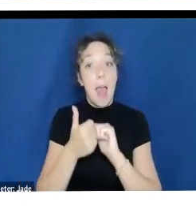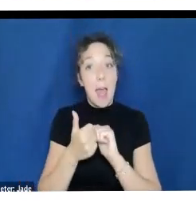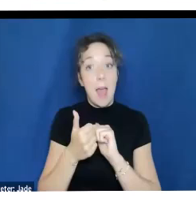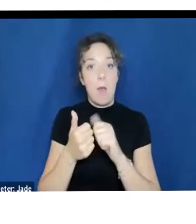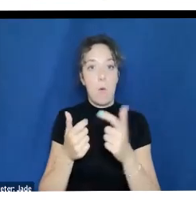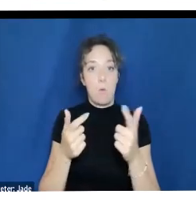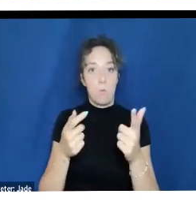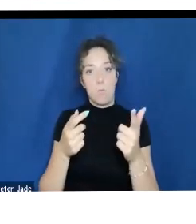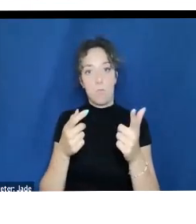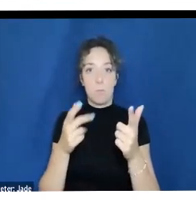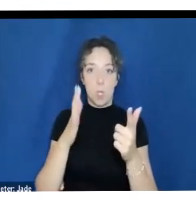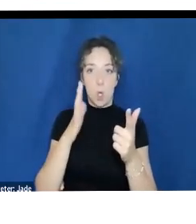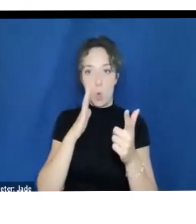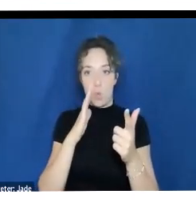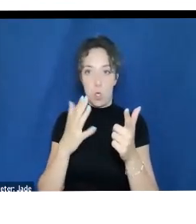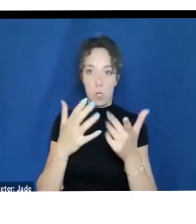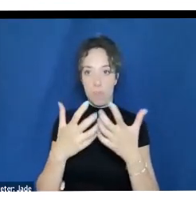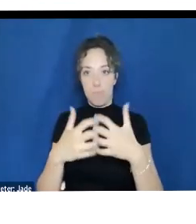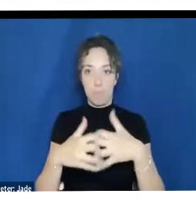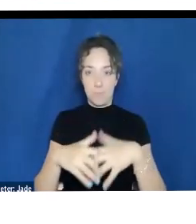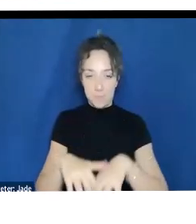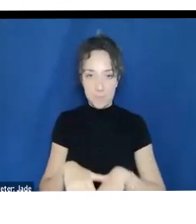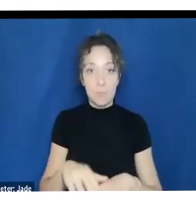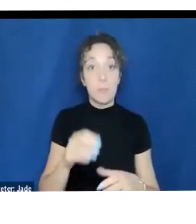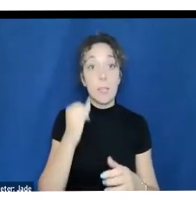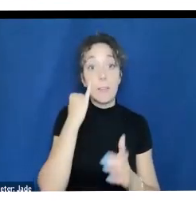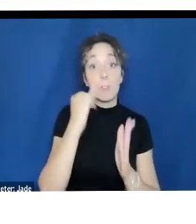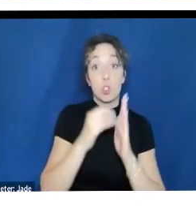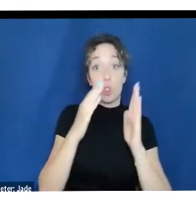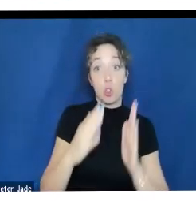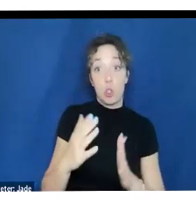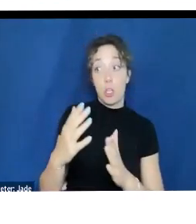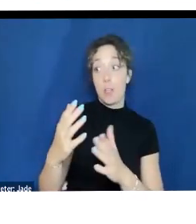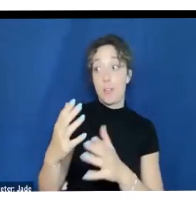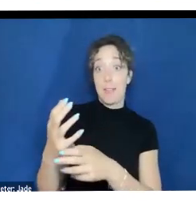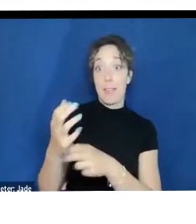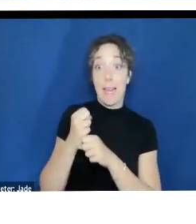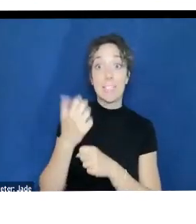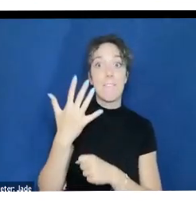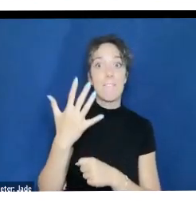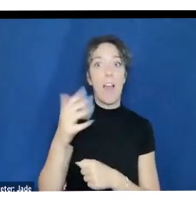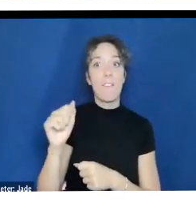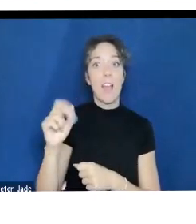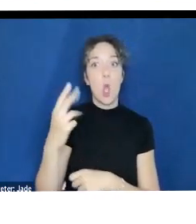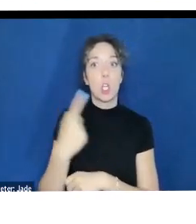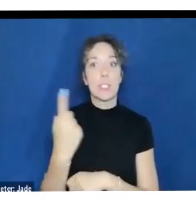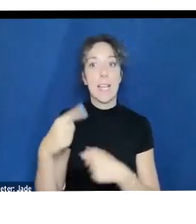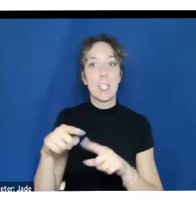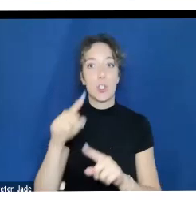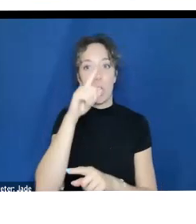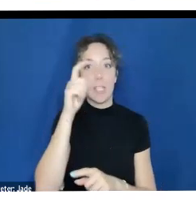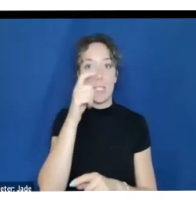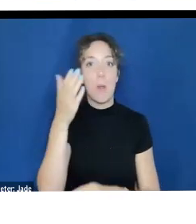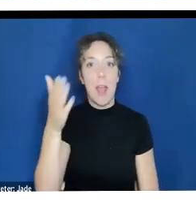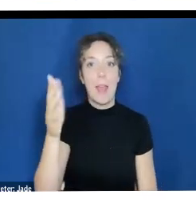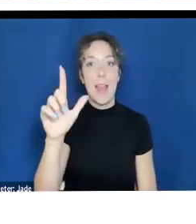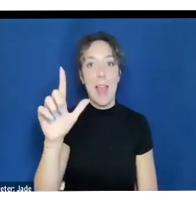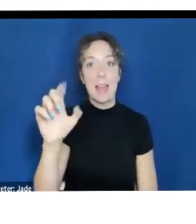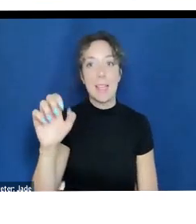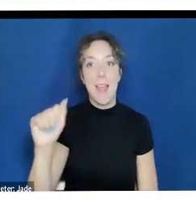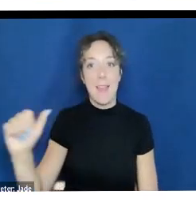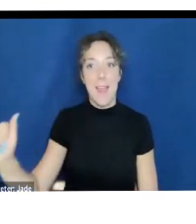kind of plays out. So if a student earns 5 AR days during the summer at an LEA, then that